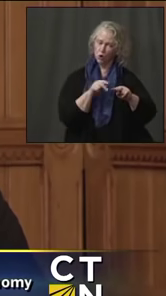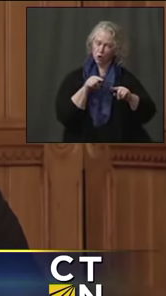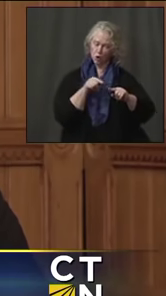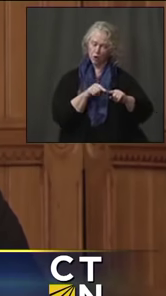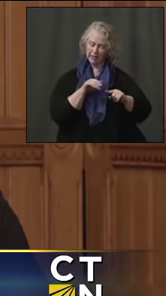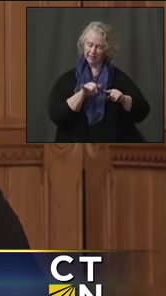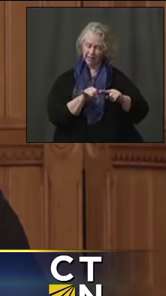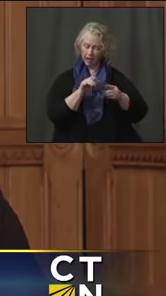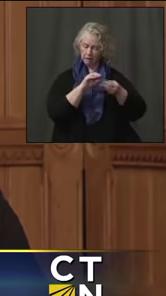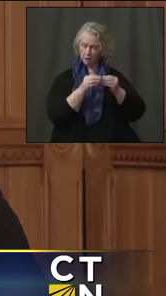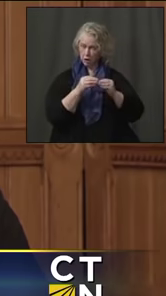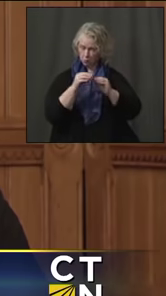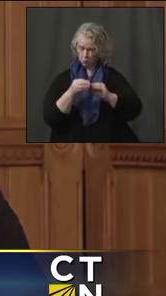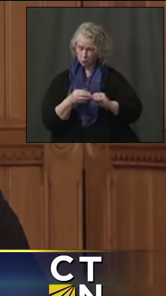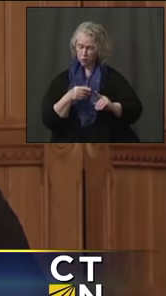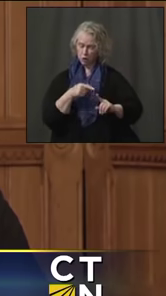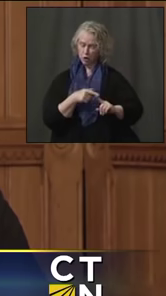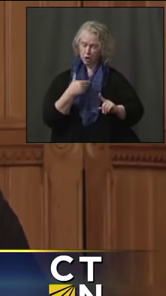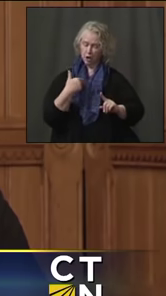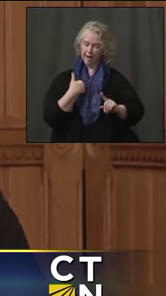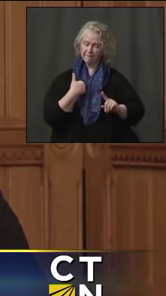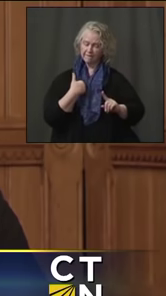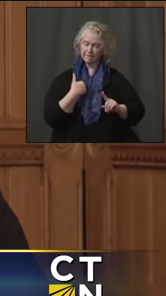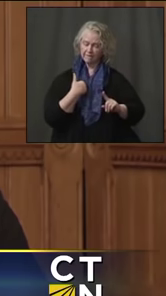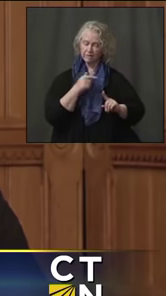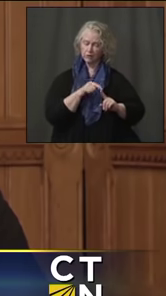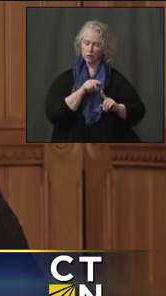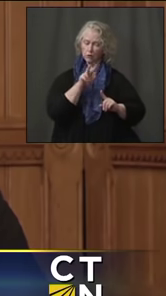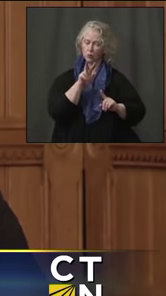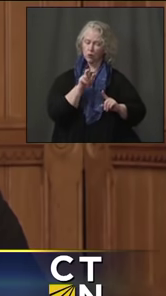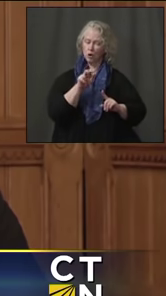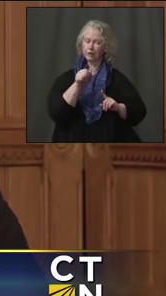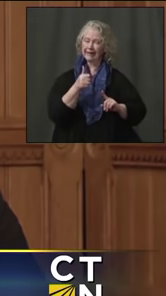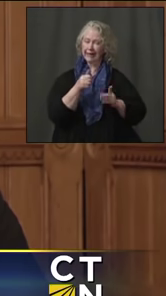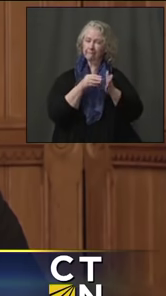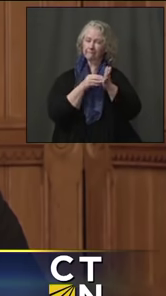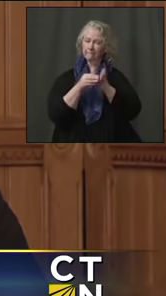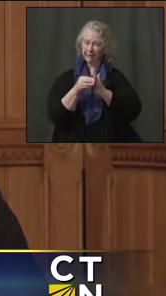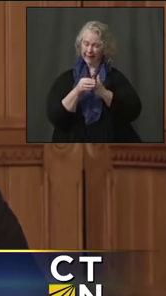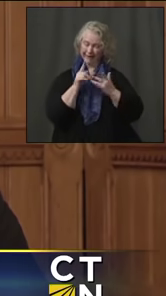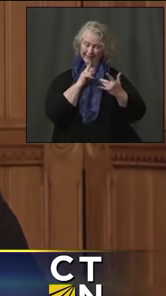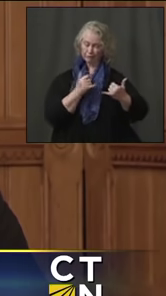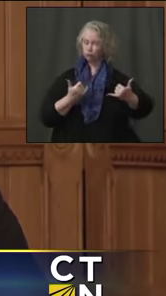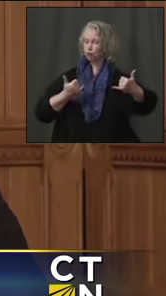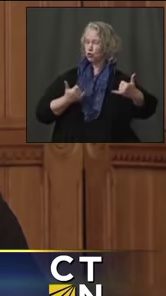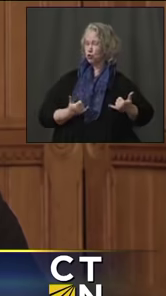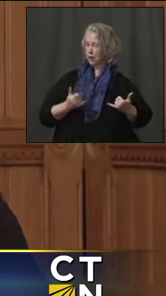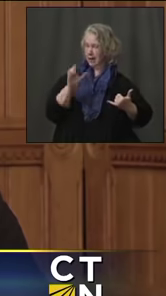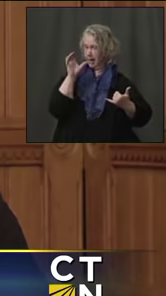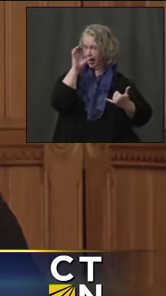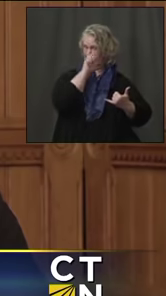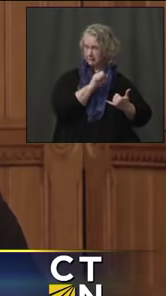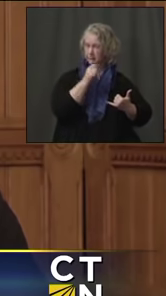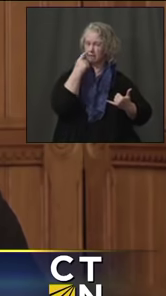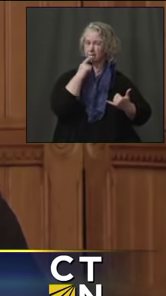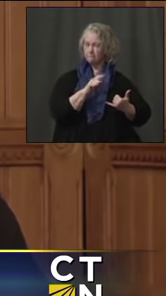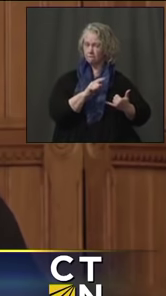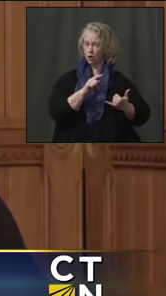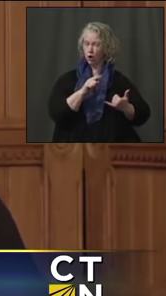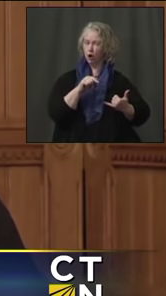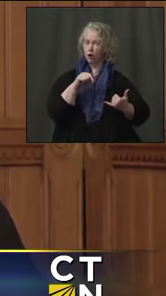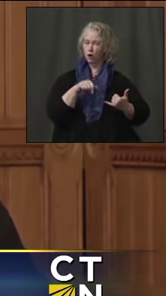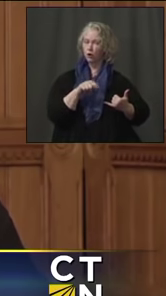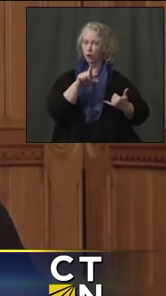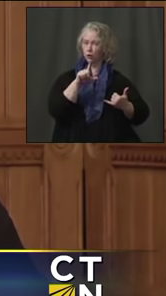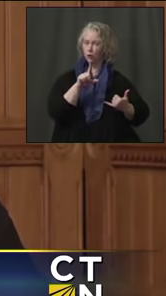revenue numbers, we have at $210 million is the current estimate for fiscal year 20. All of